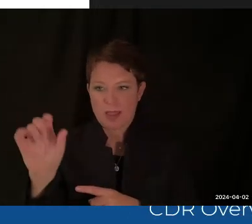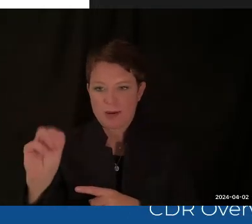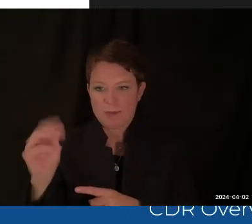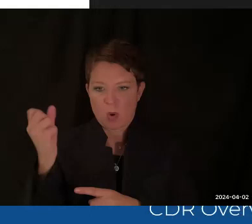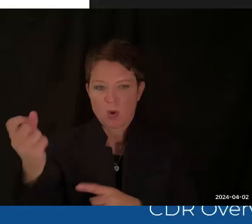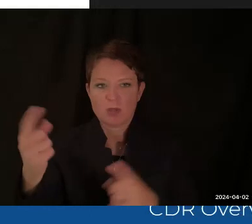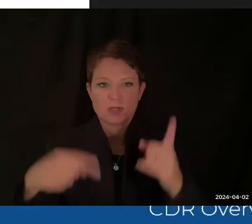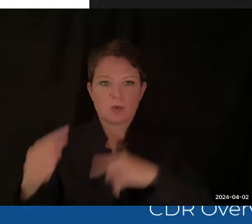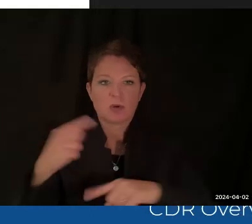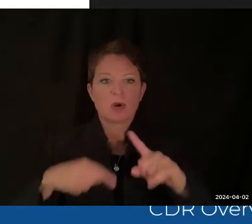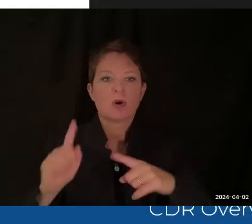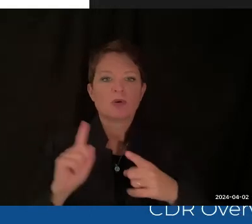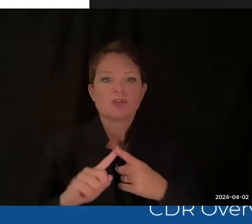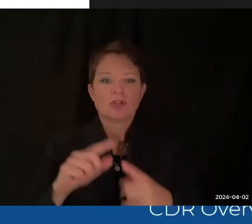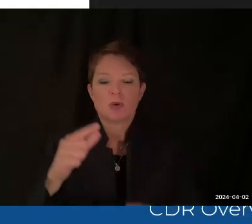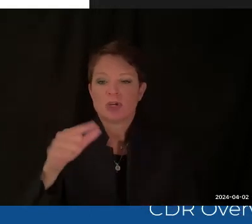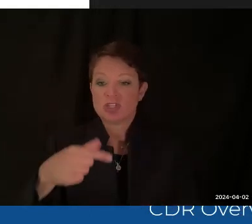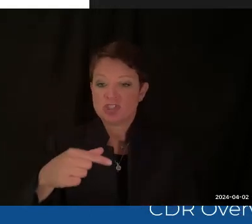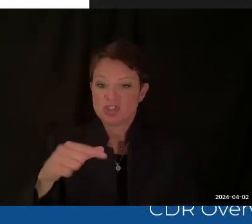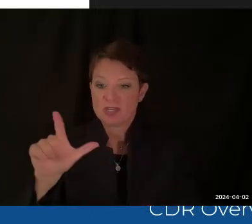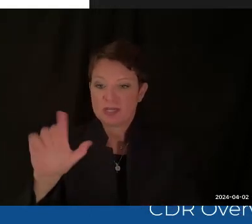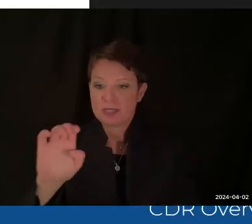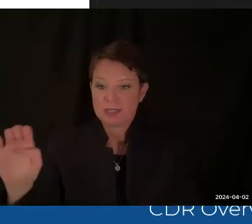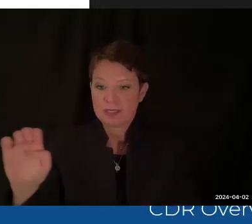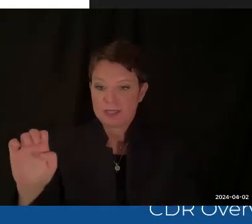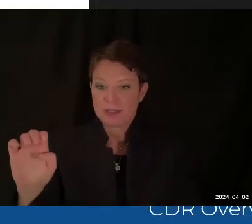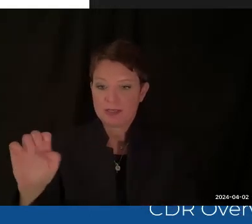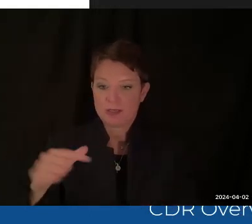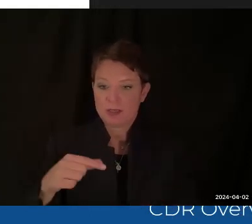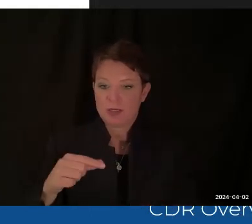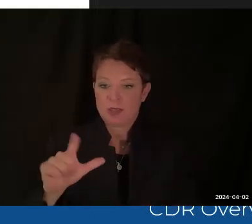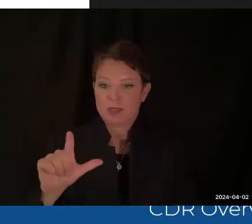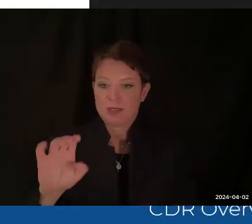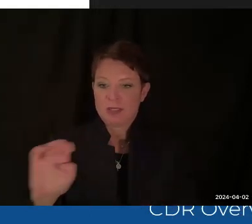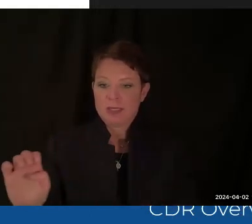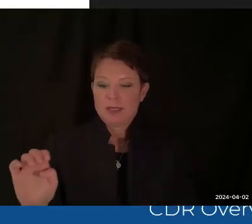We will go with G. Lee.